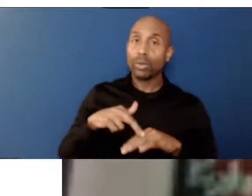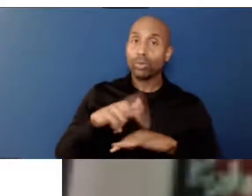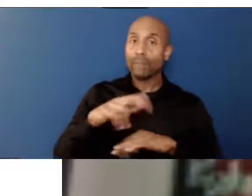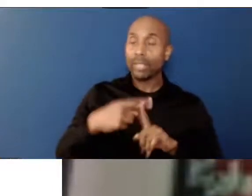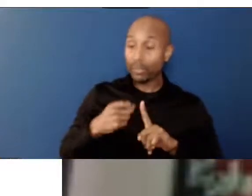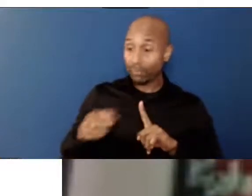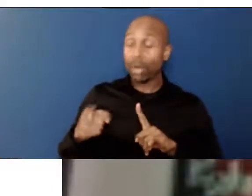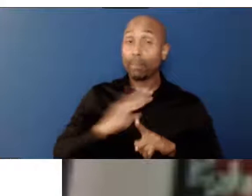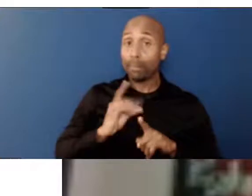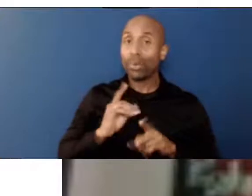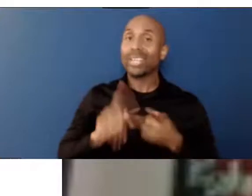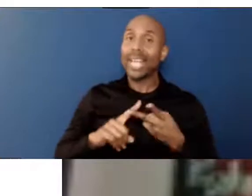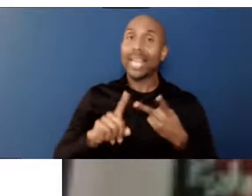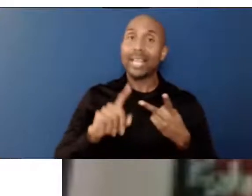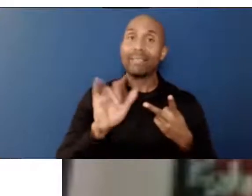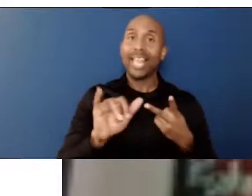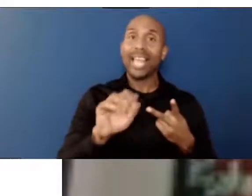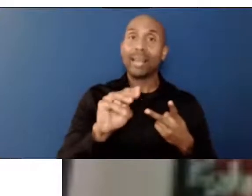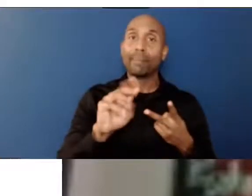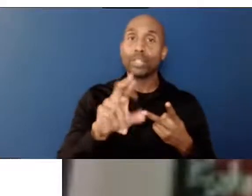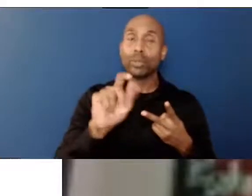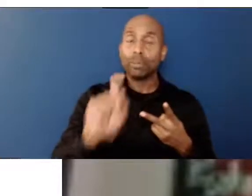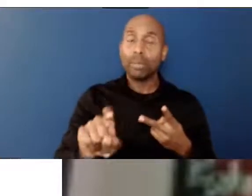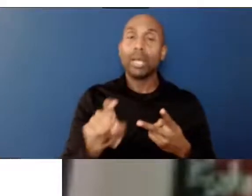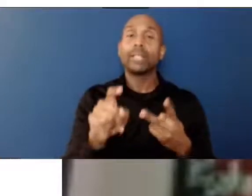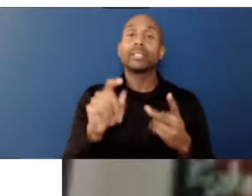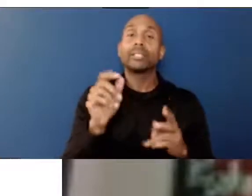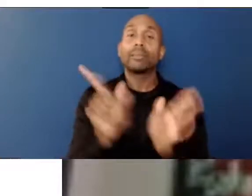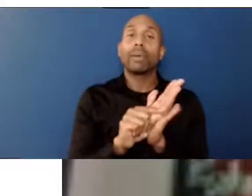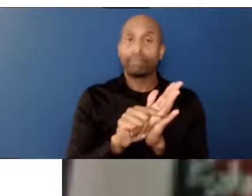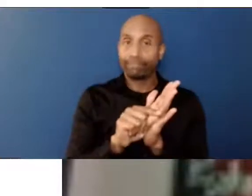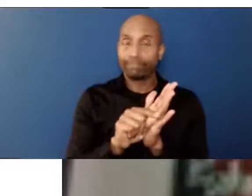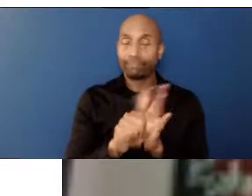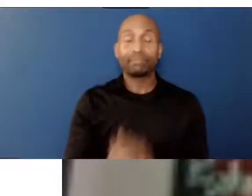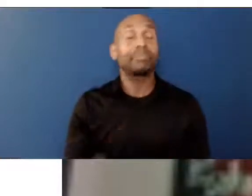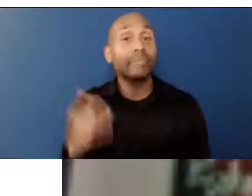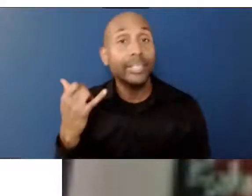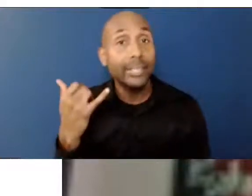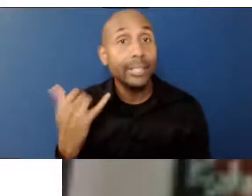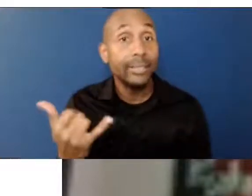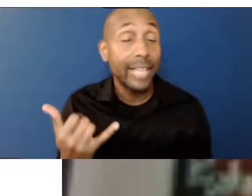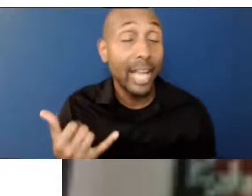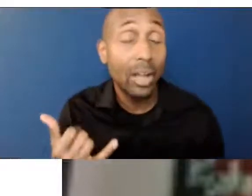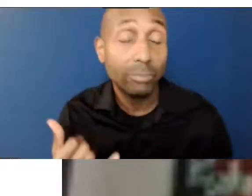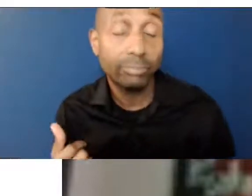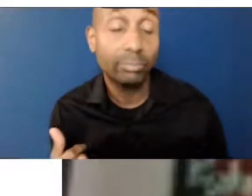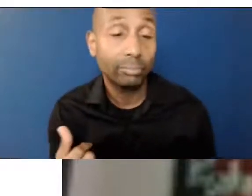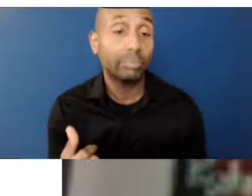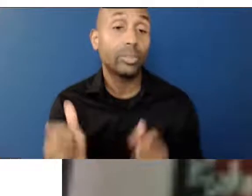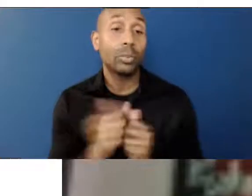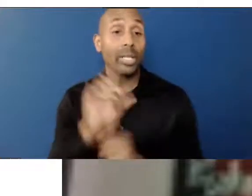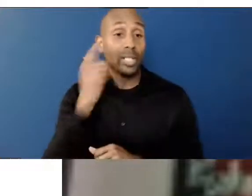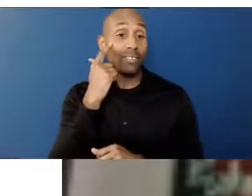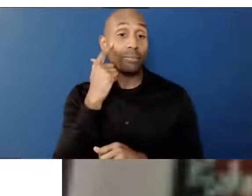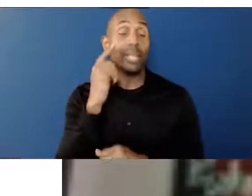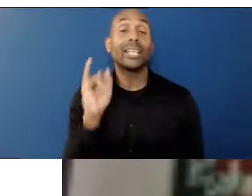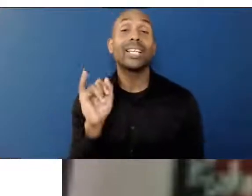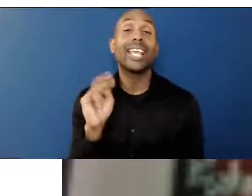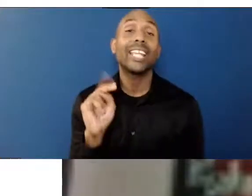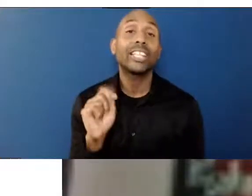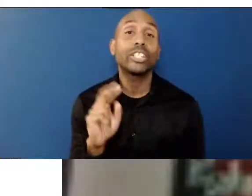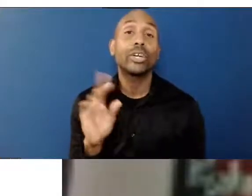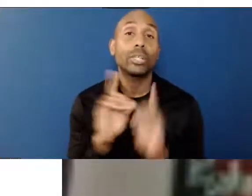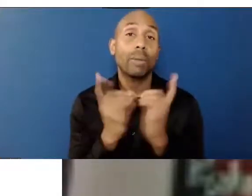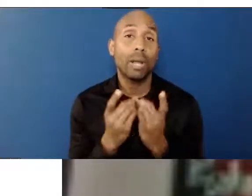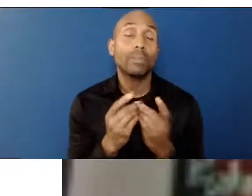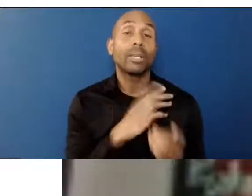these recommendations, I should say, are now with government, interdepartmental committees for education, and then an interdepartmental committee for